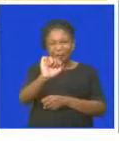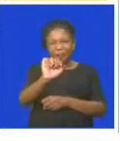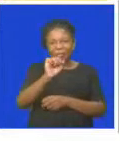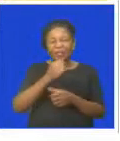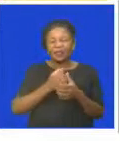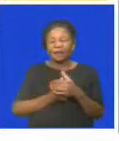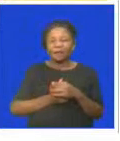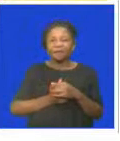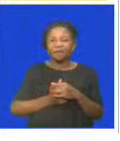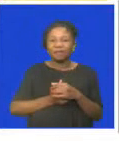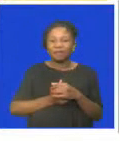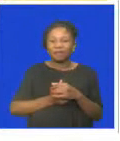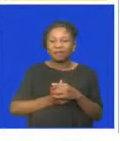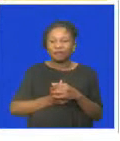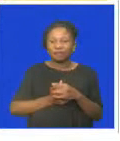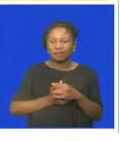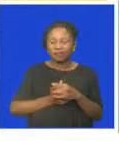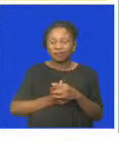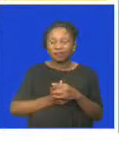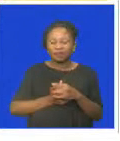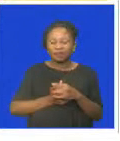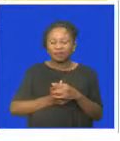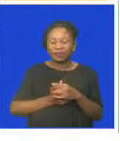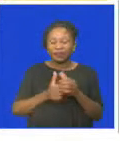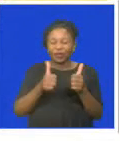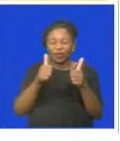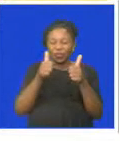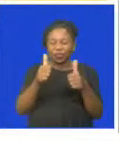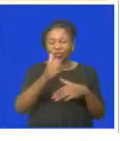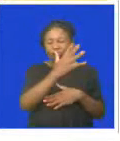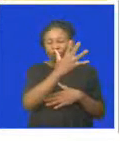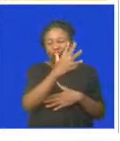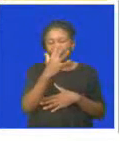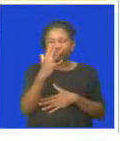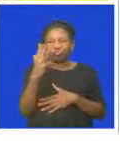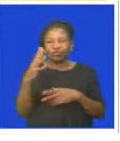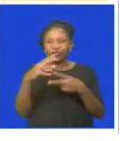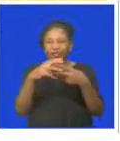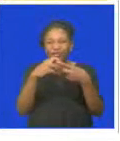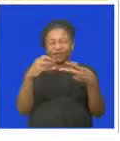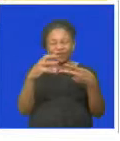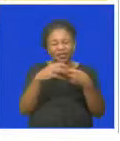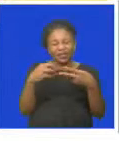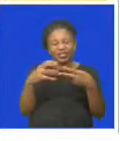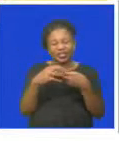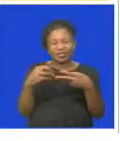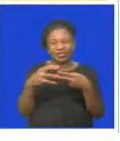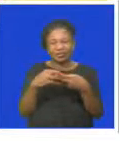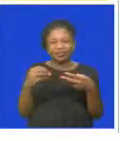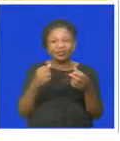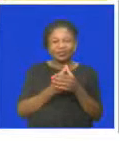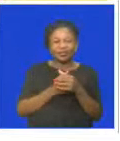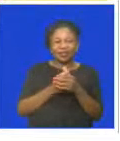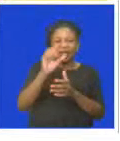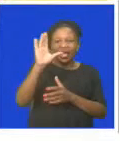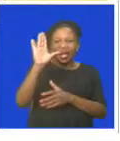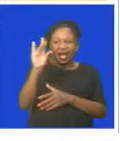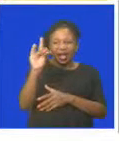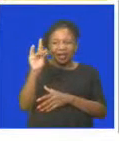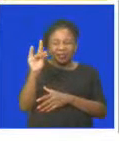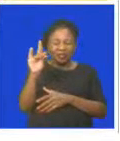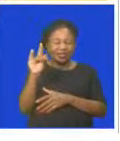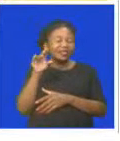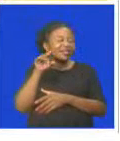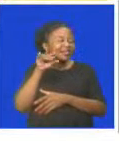Farmers produce good crops, vegetables, or keep farm animals that will be needed